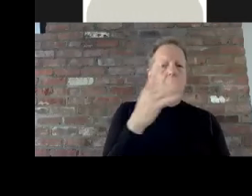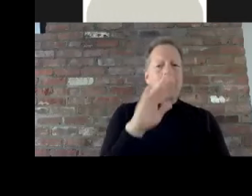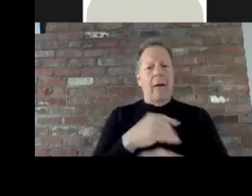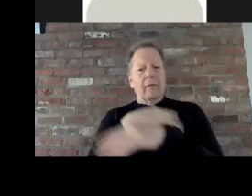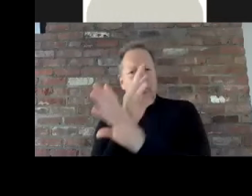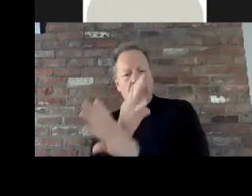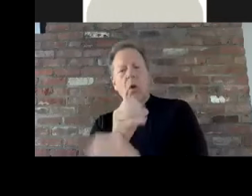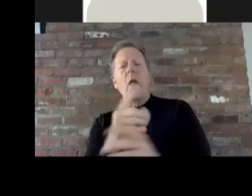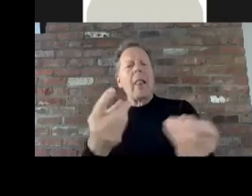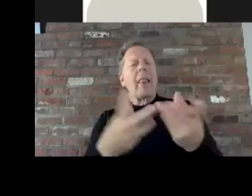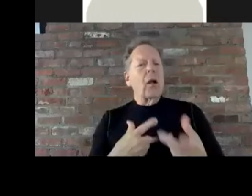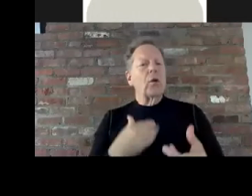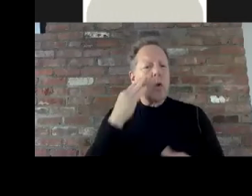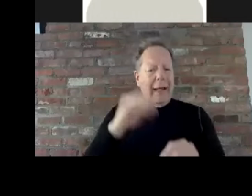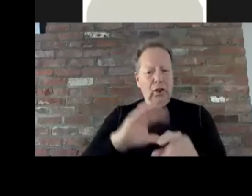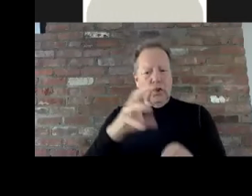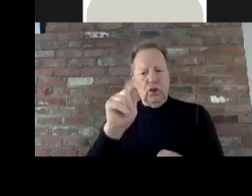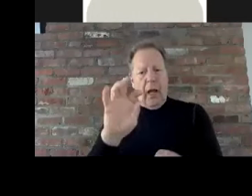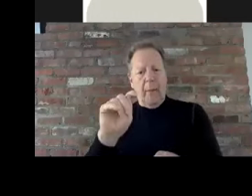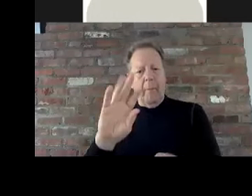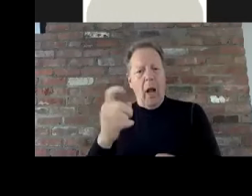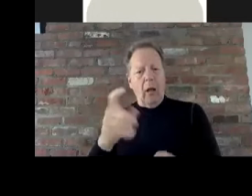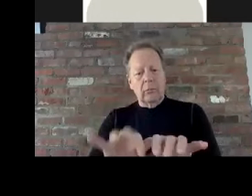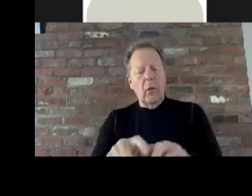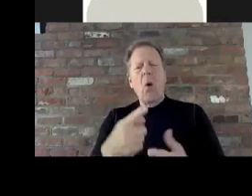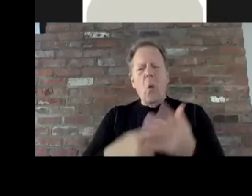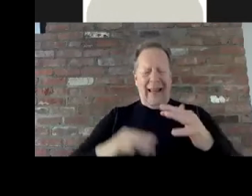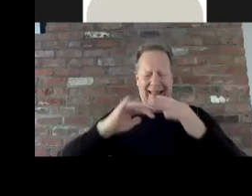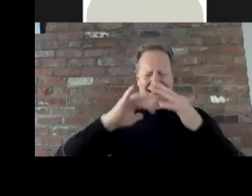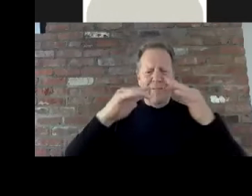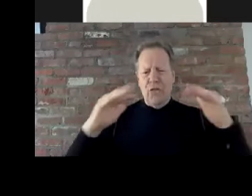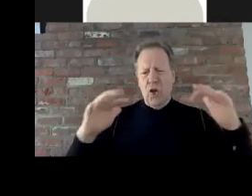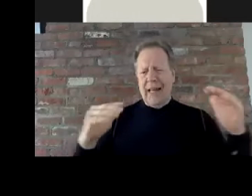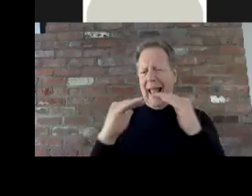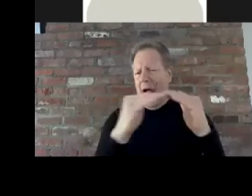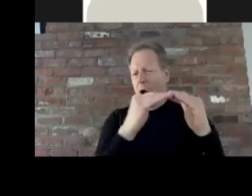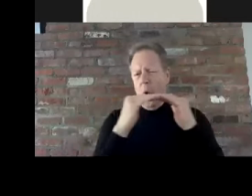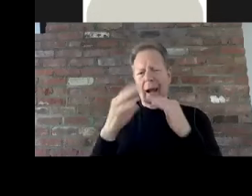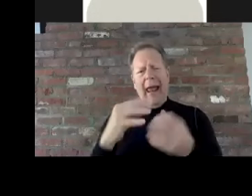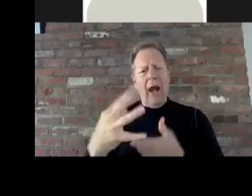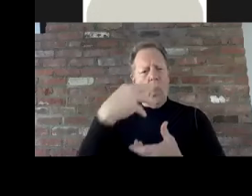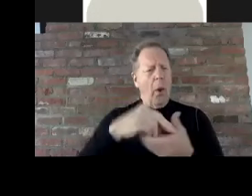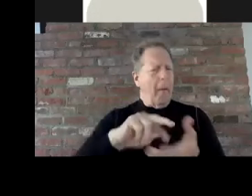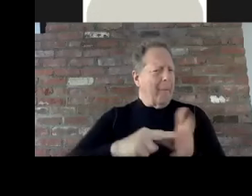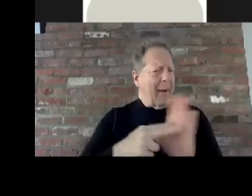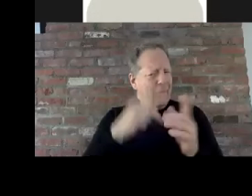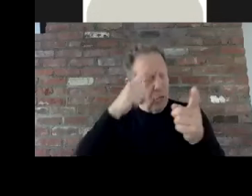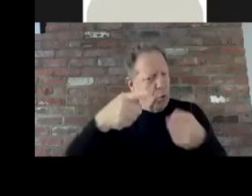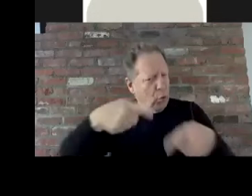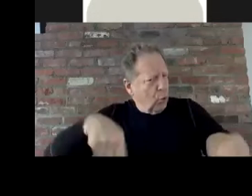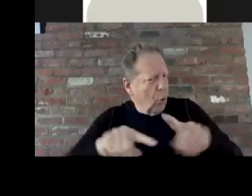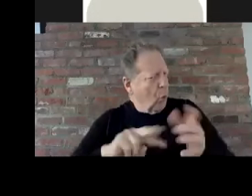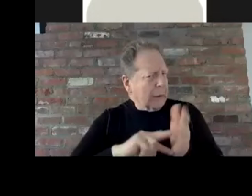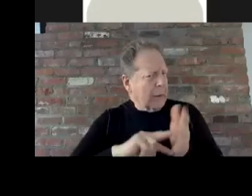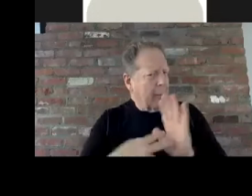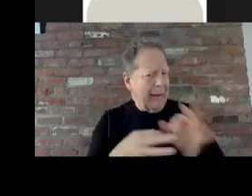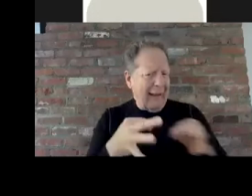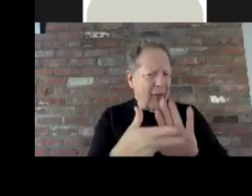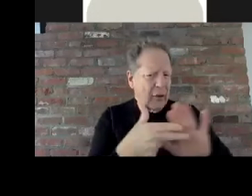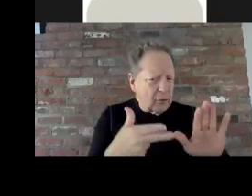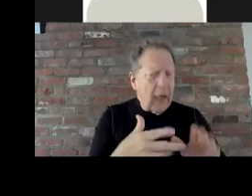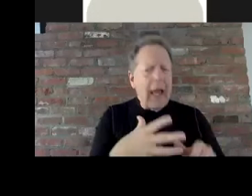So let us know in the chat, what diversity, equity, and inclusion means to you and what you think are the best ways